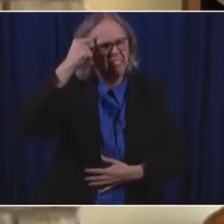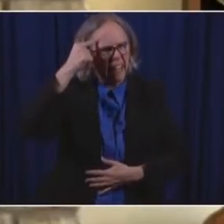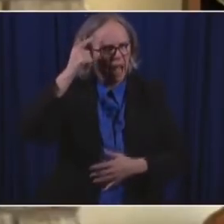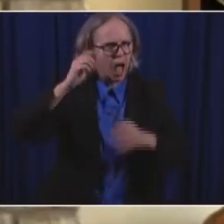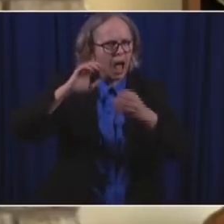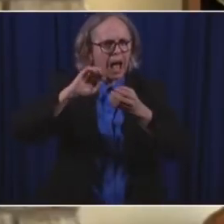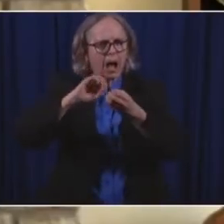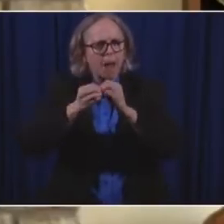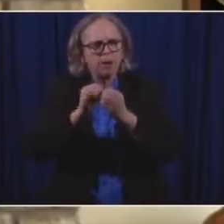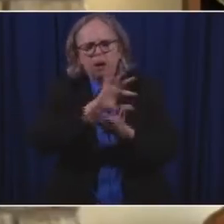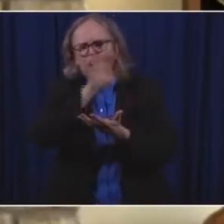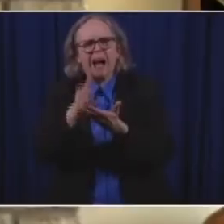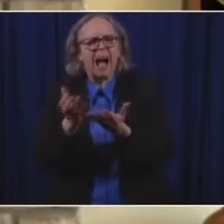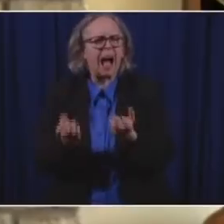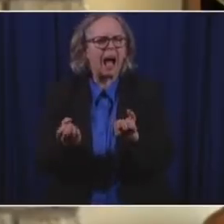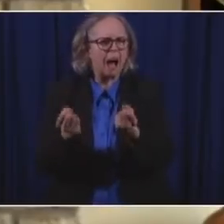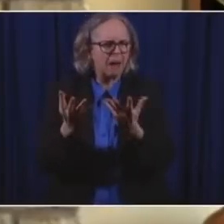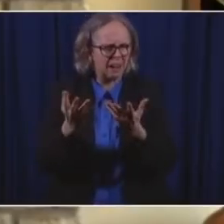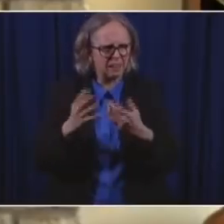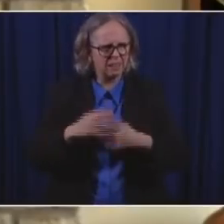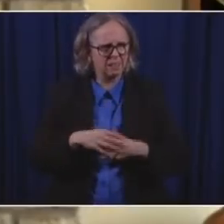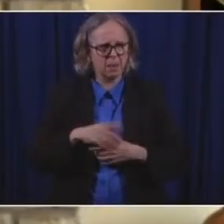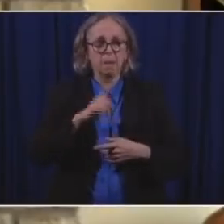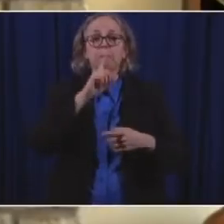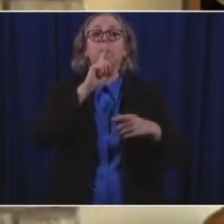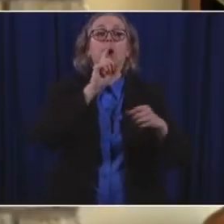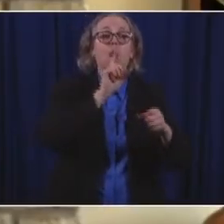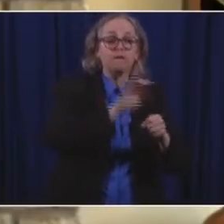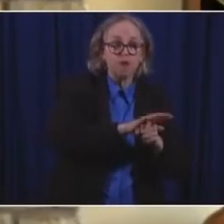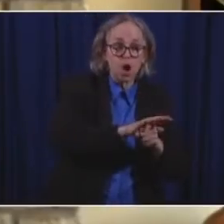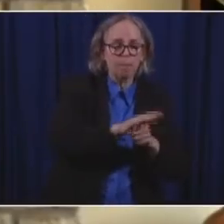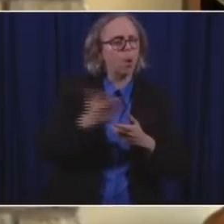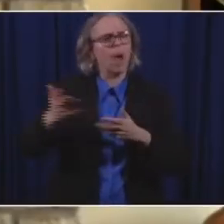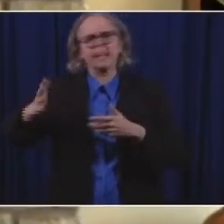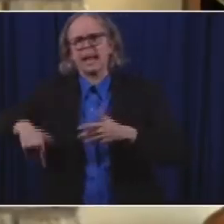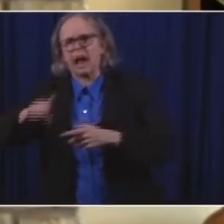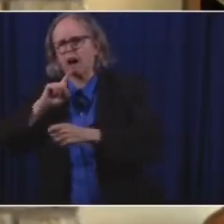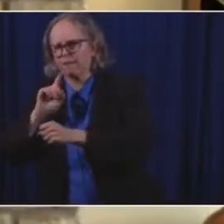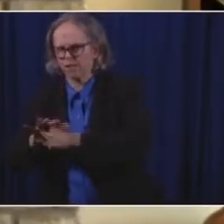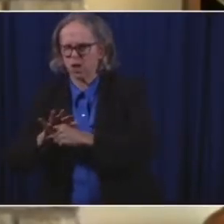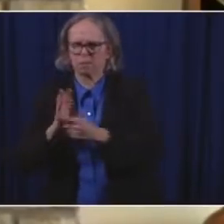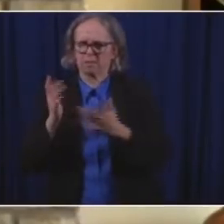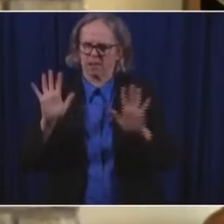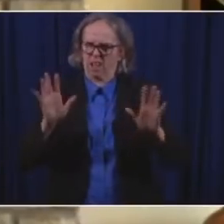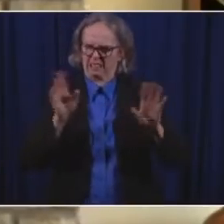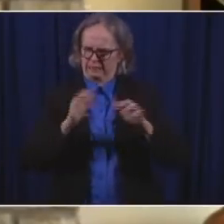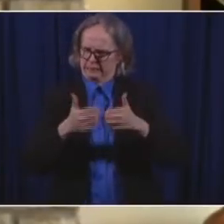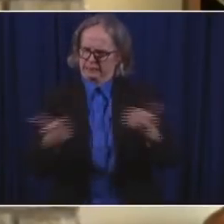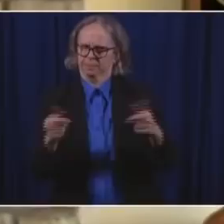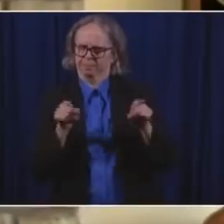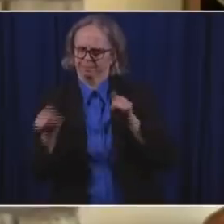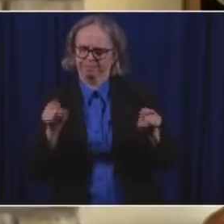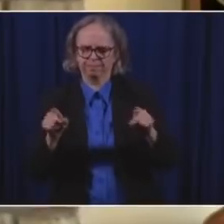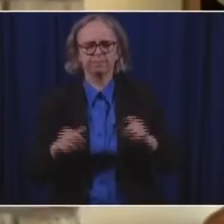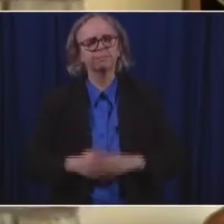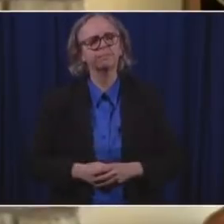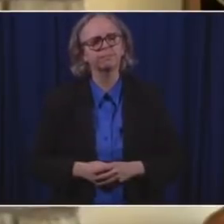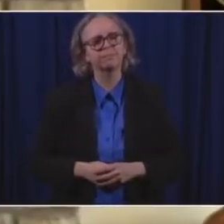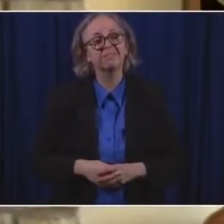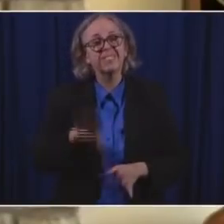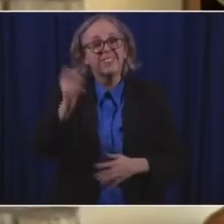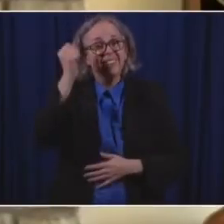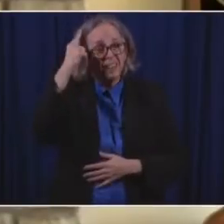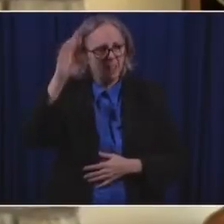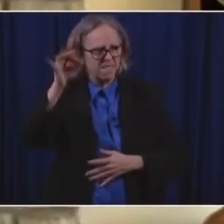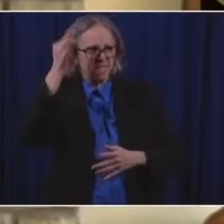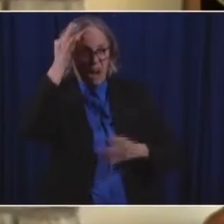And I will tell you what has been confirmed and what has not been confirmed. But the federal government has made clear that we will